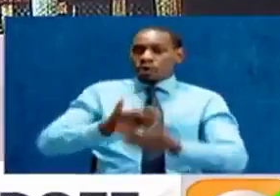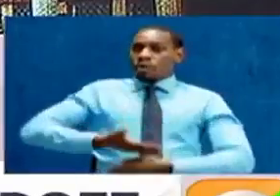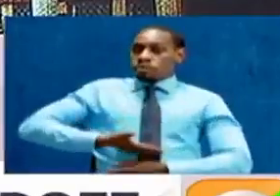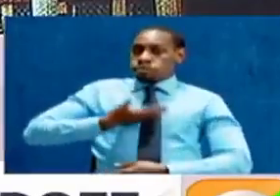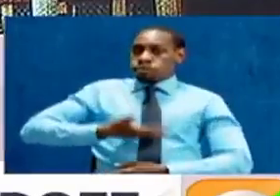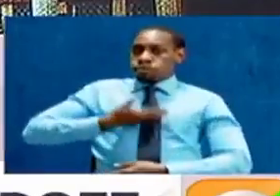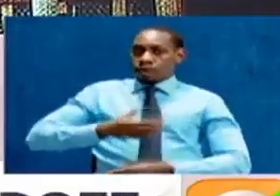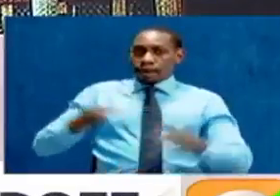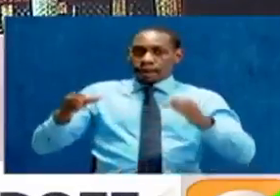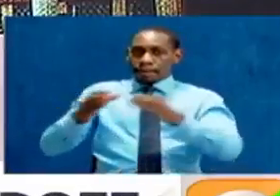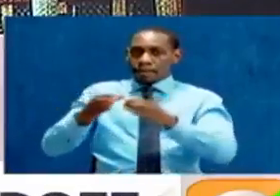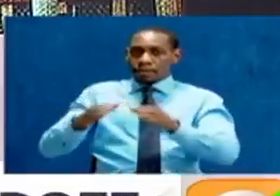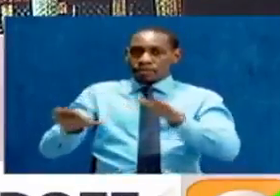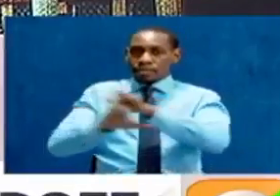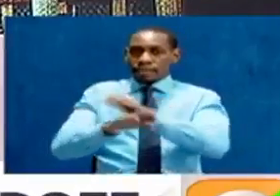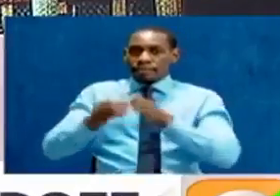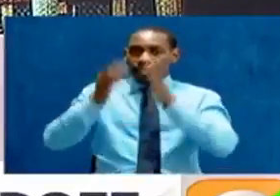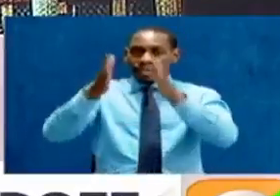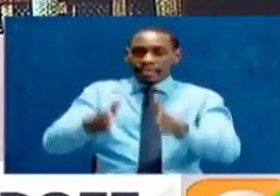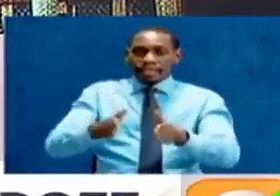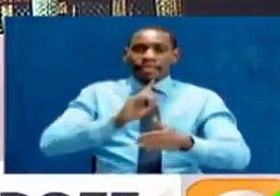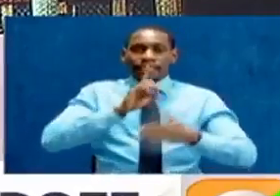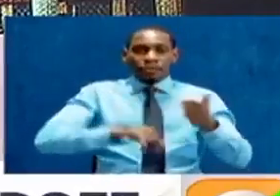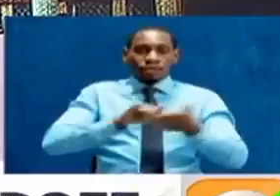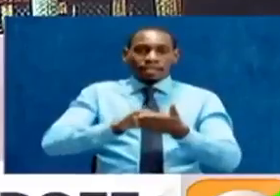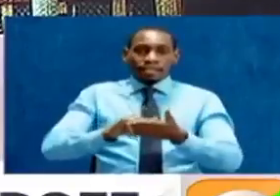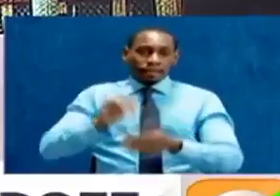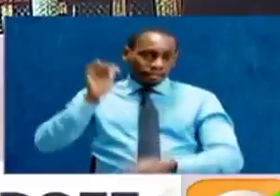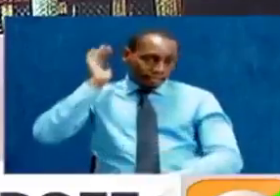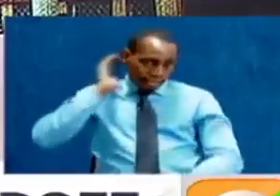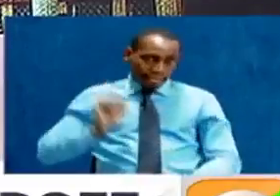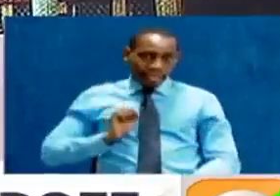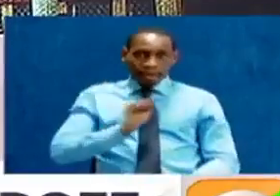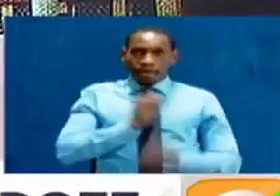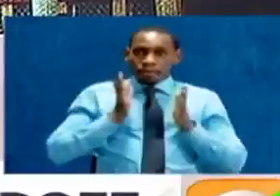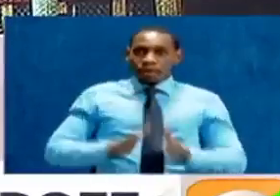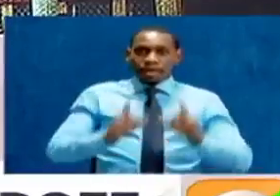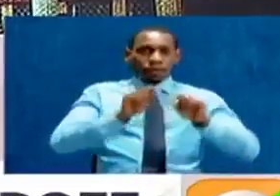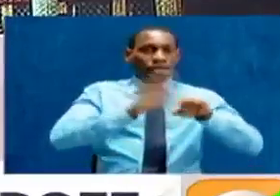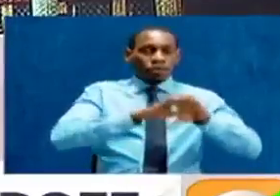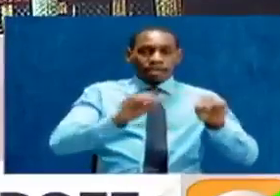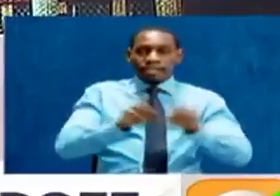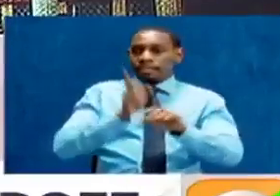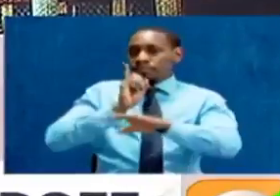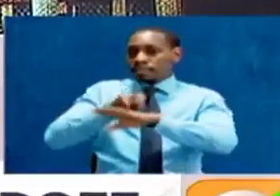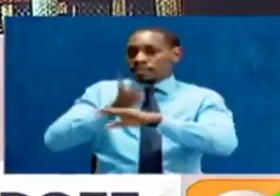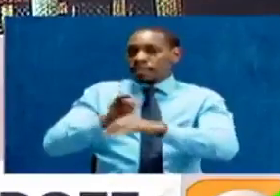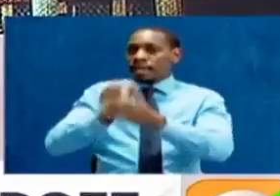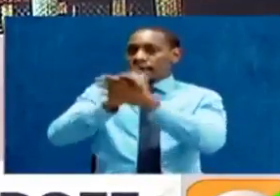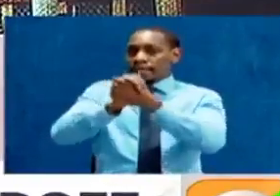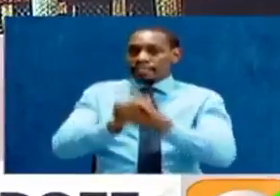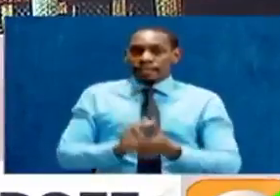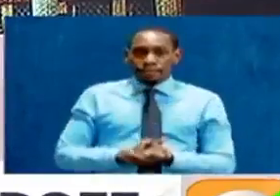fury, with Minority Deputy Leader Cleophas Malala terming Kang’ata's utterances reckless and a threat to the